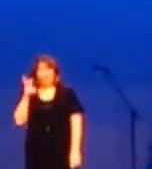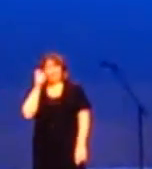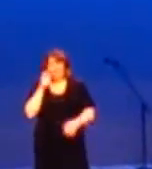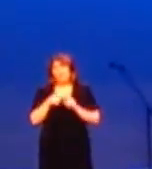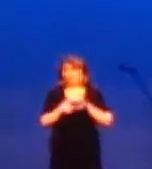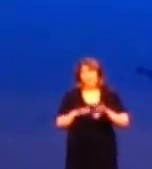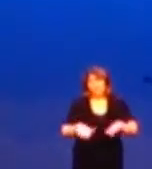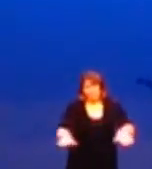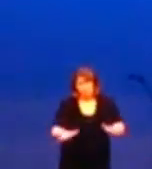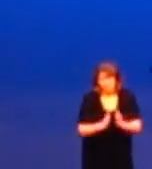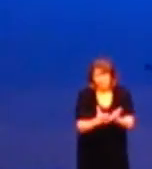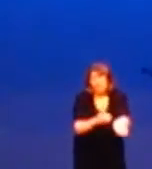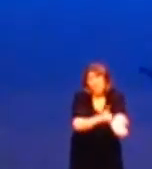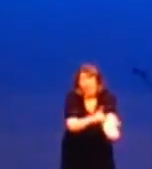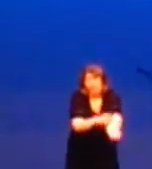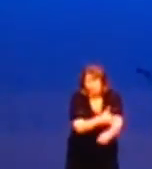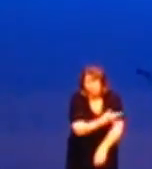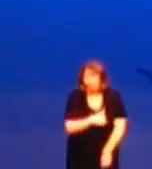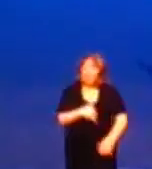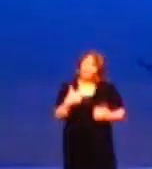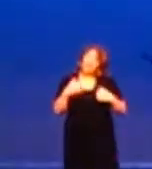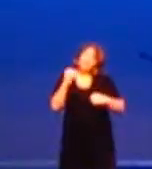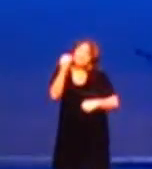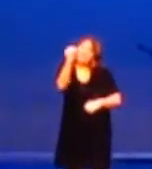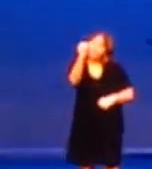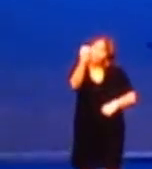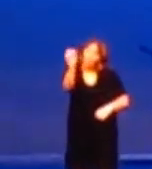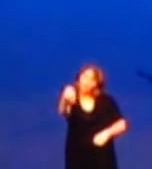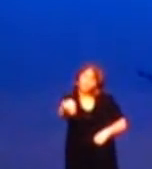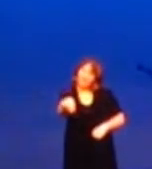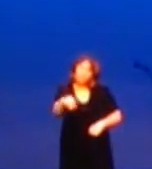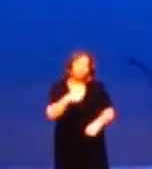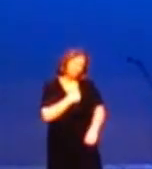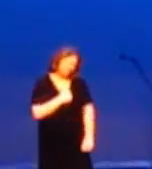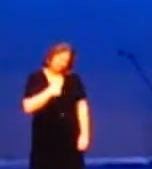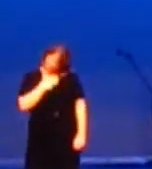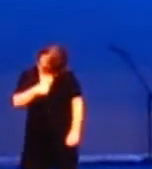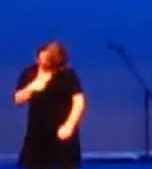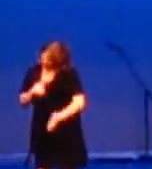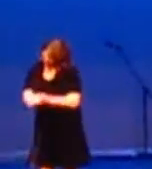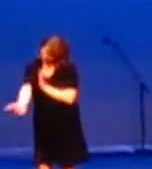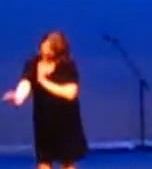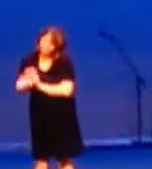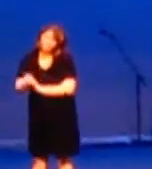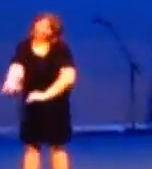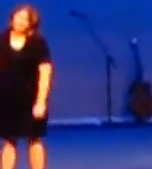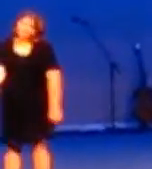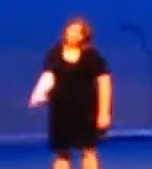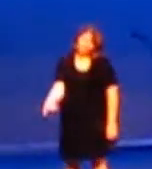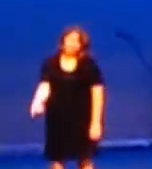children's book, got a whopping 0%. Sorry, that is an F.